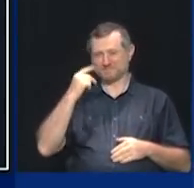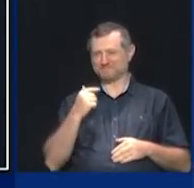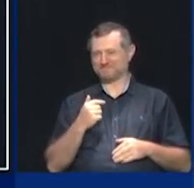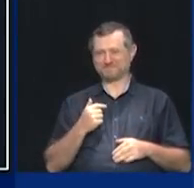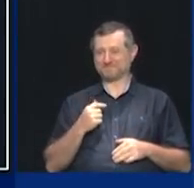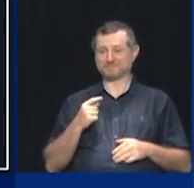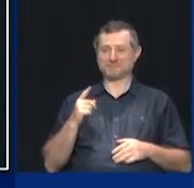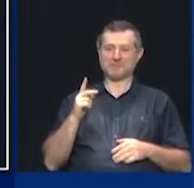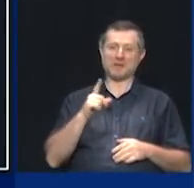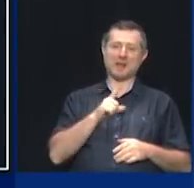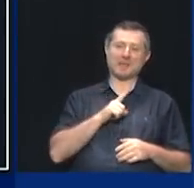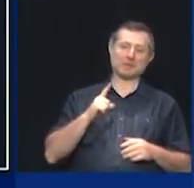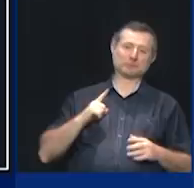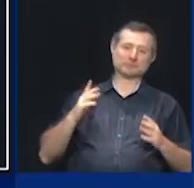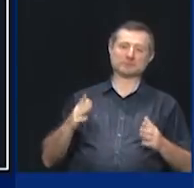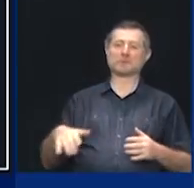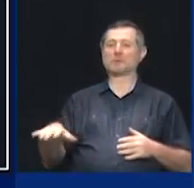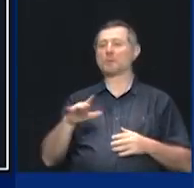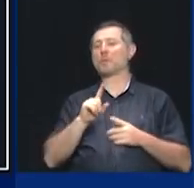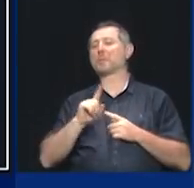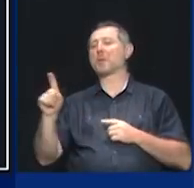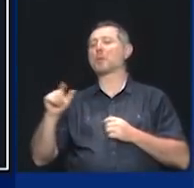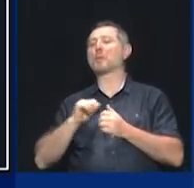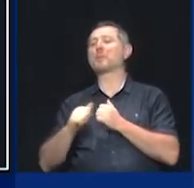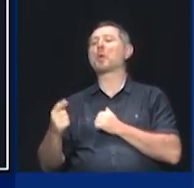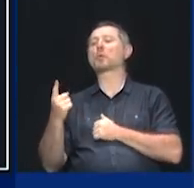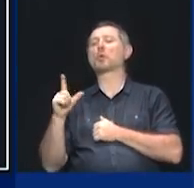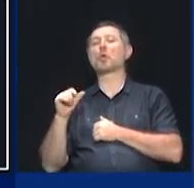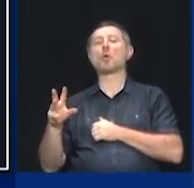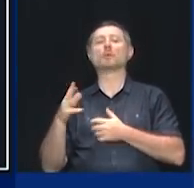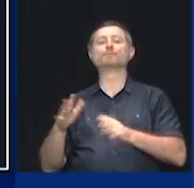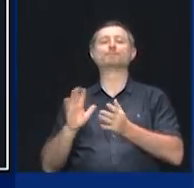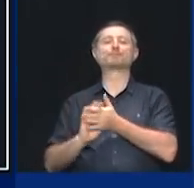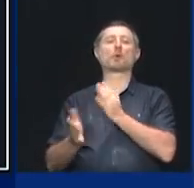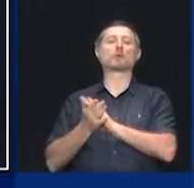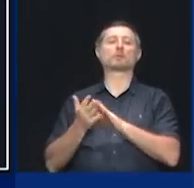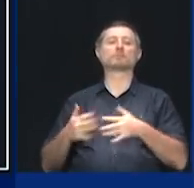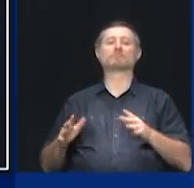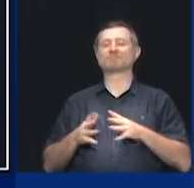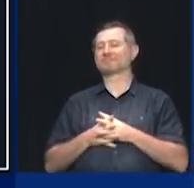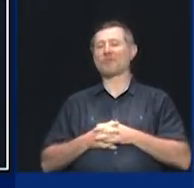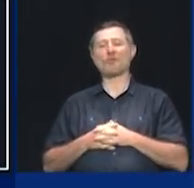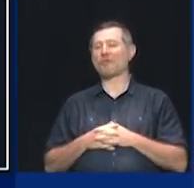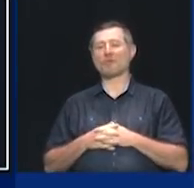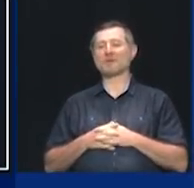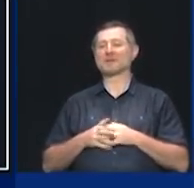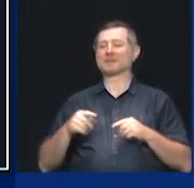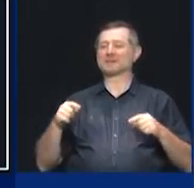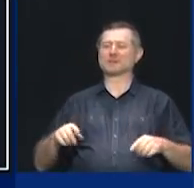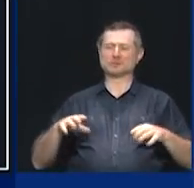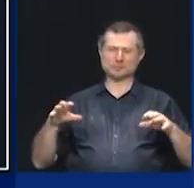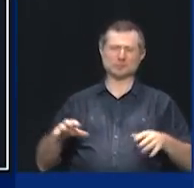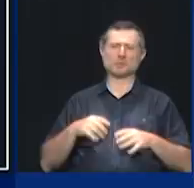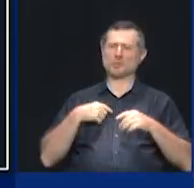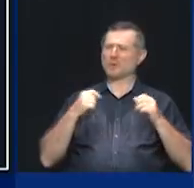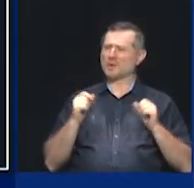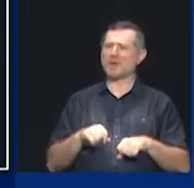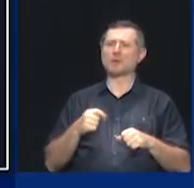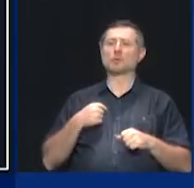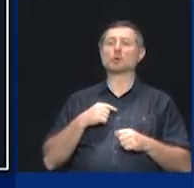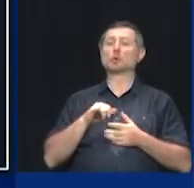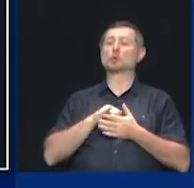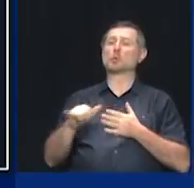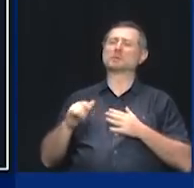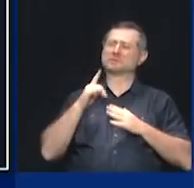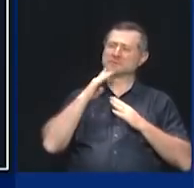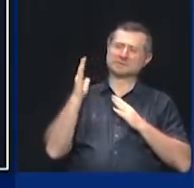pass one law to do it. They already did everything they could. New York State passed the strongest gun law in